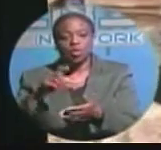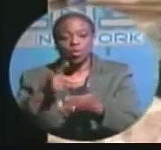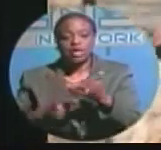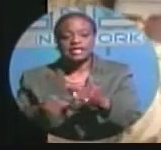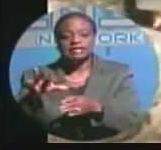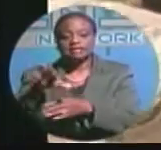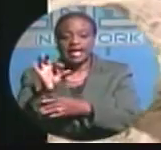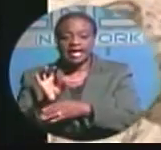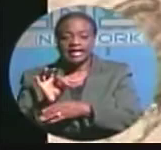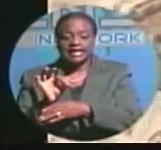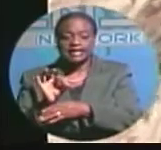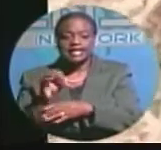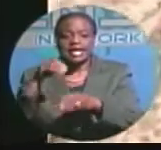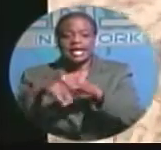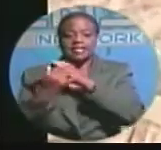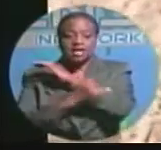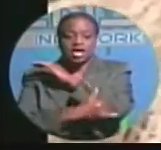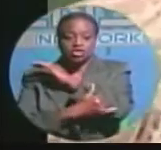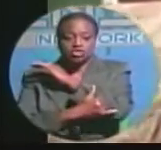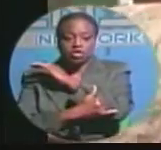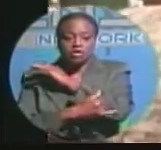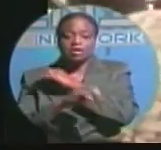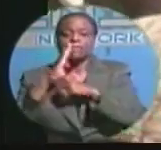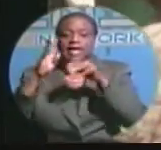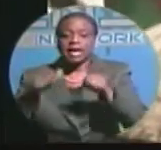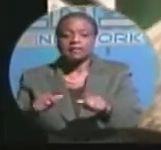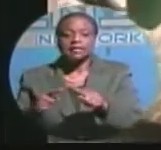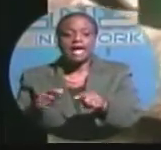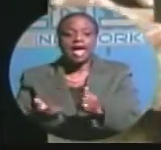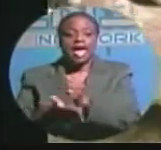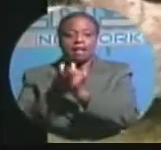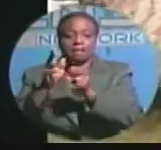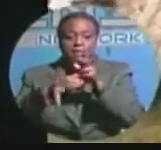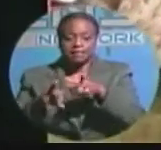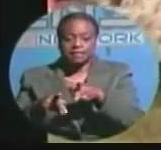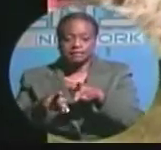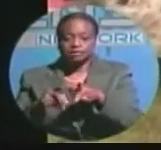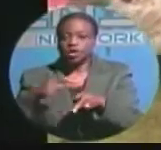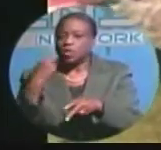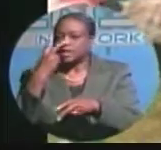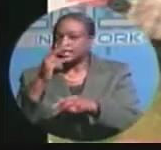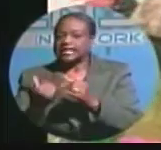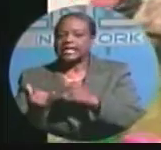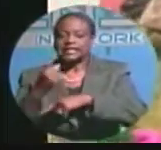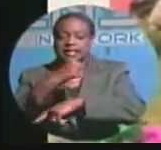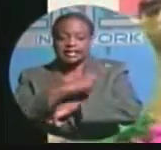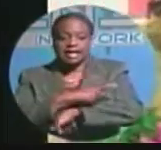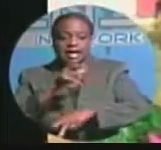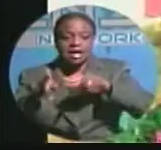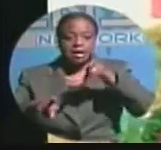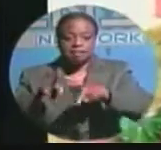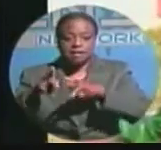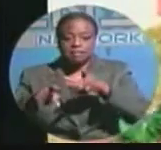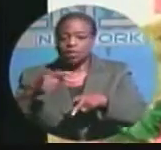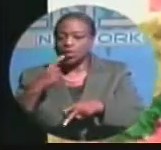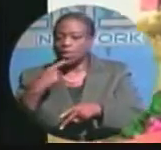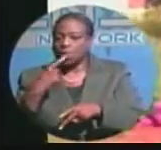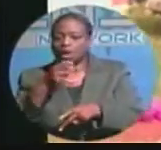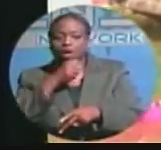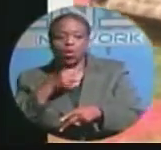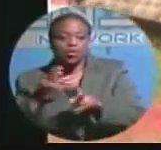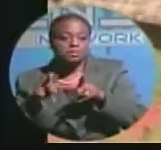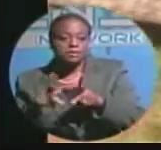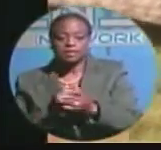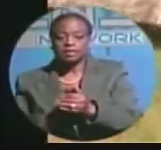finds in the country of being able to give assistance to people. We've seen today, for example, people who are pensioners